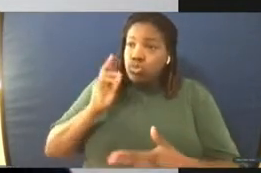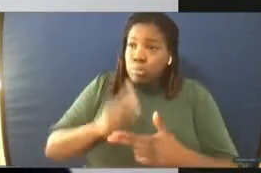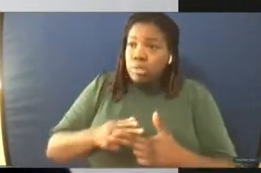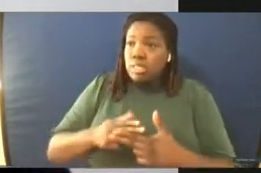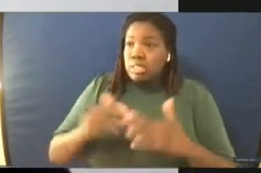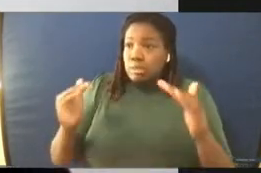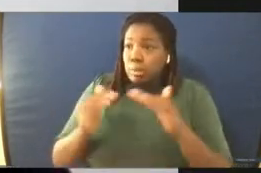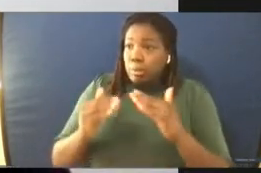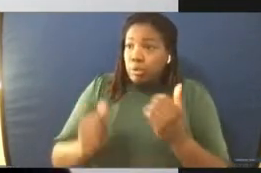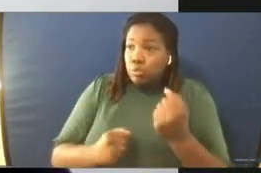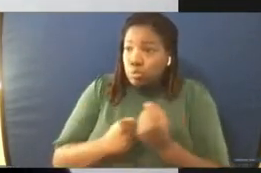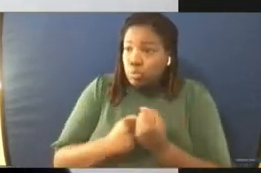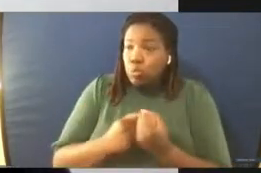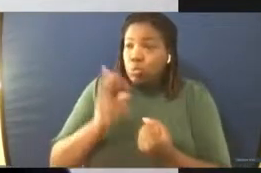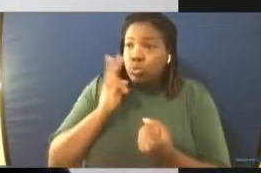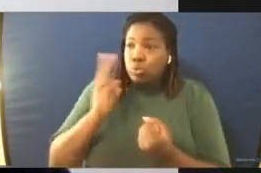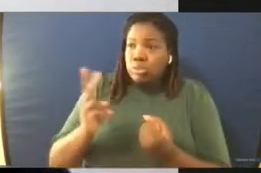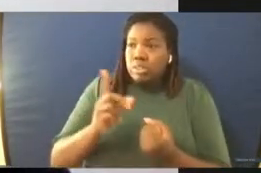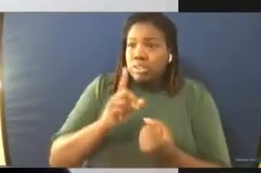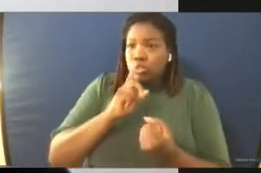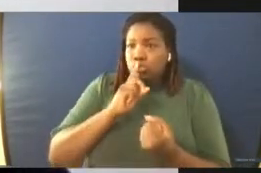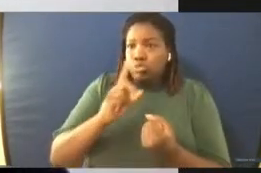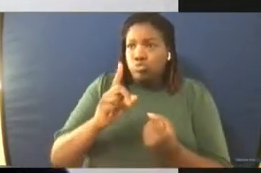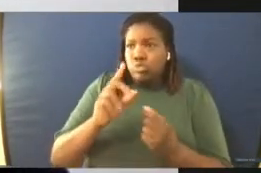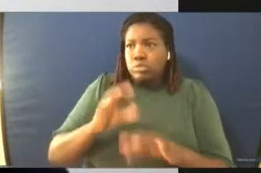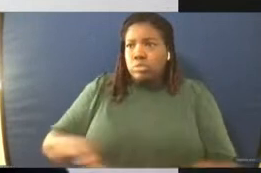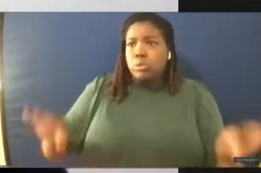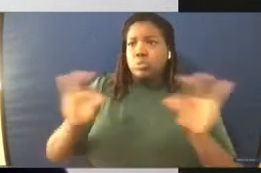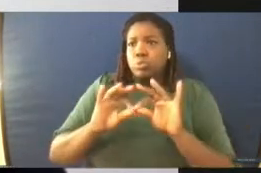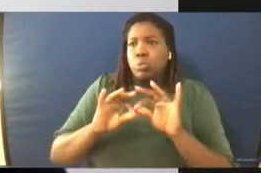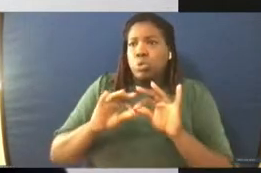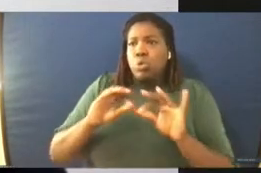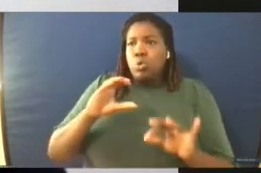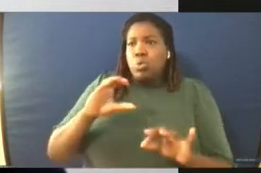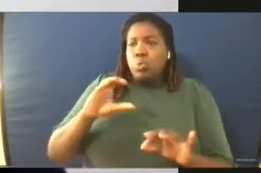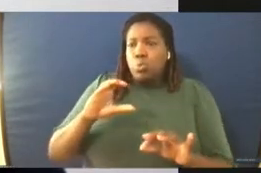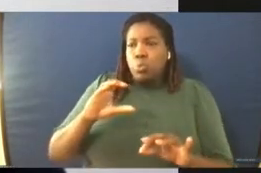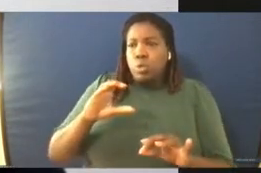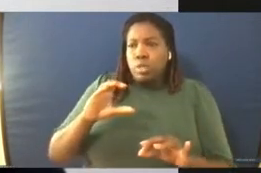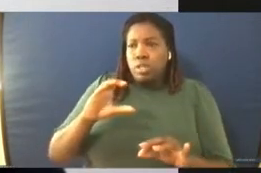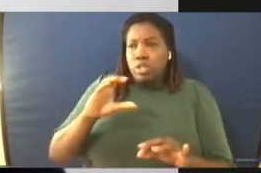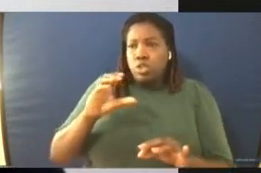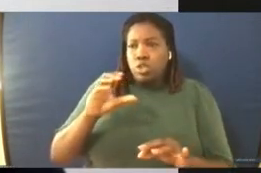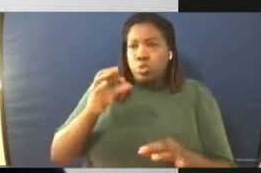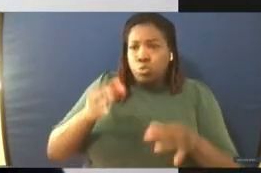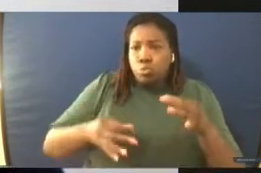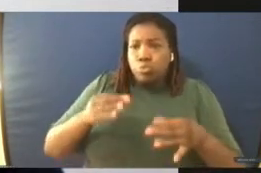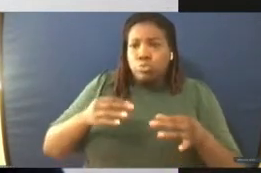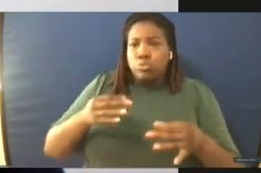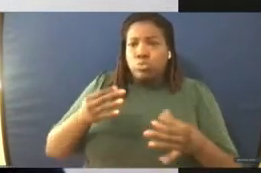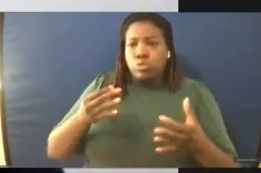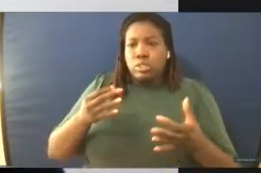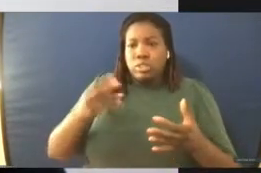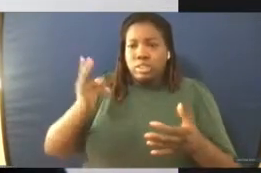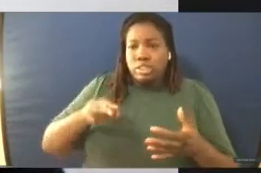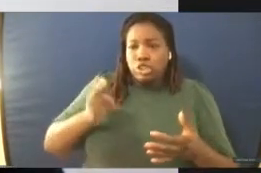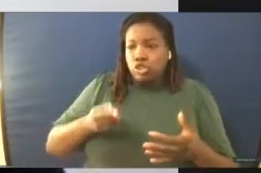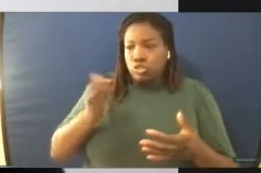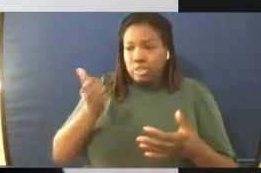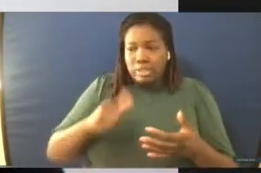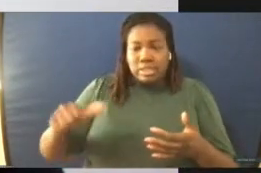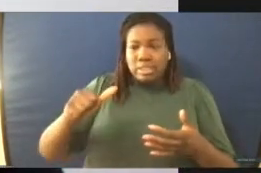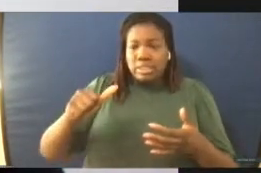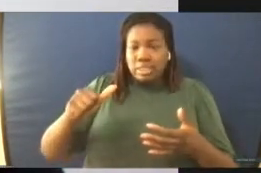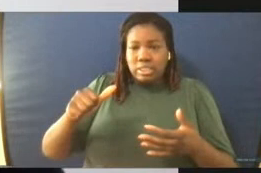as we see that as a real major factor with the criminal justice. If they have any criminal justice history at all,